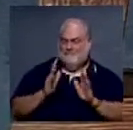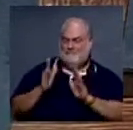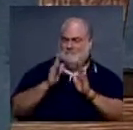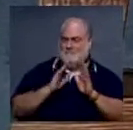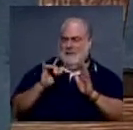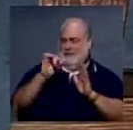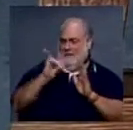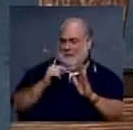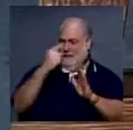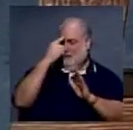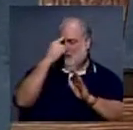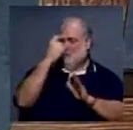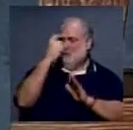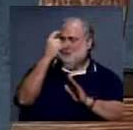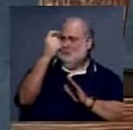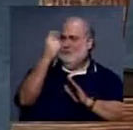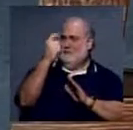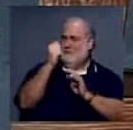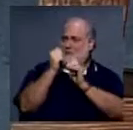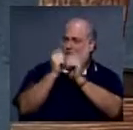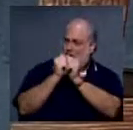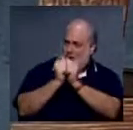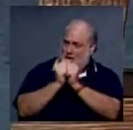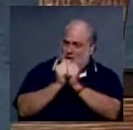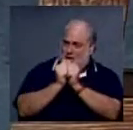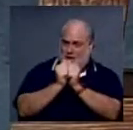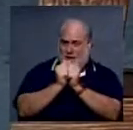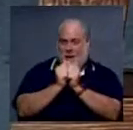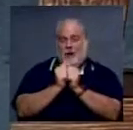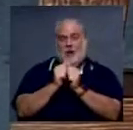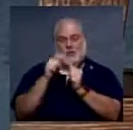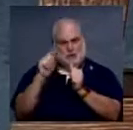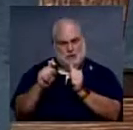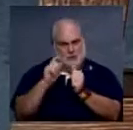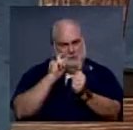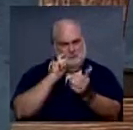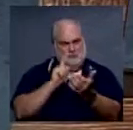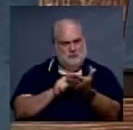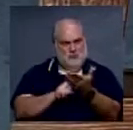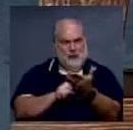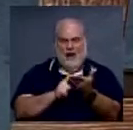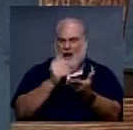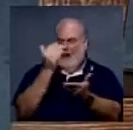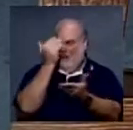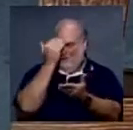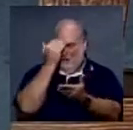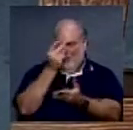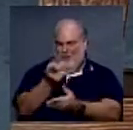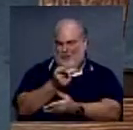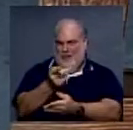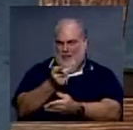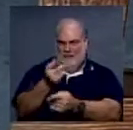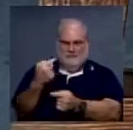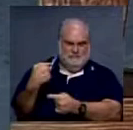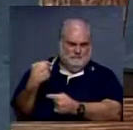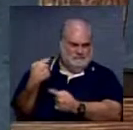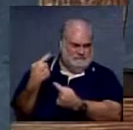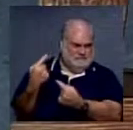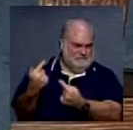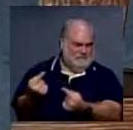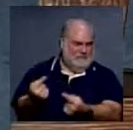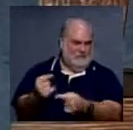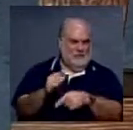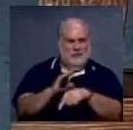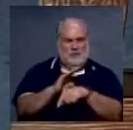dream together really need some recognition. I've known them both for a while from a business standpoint